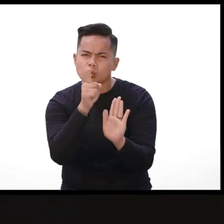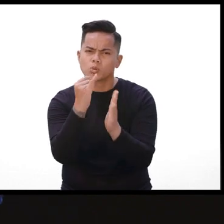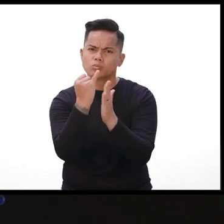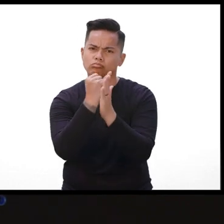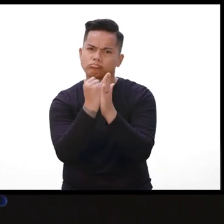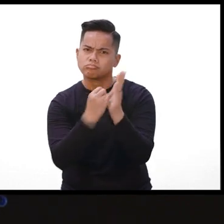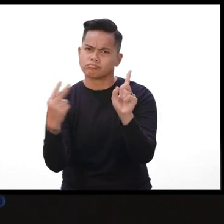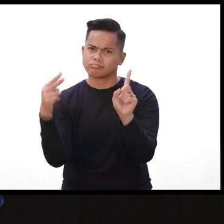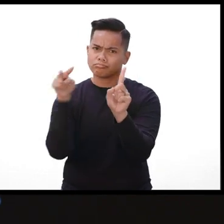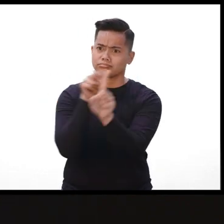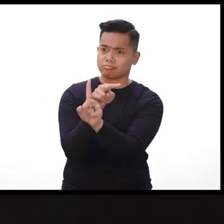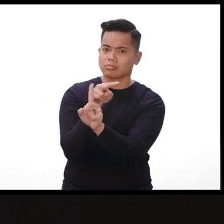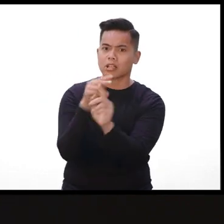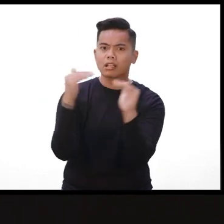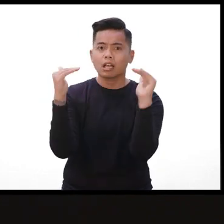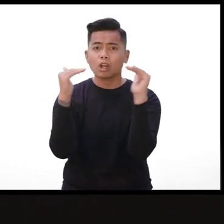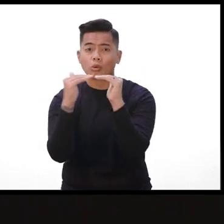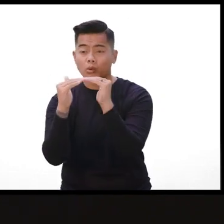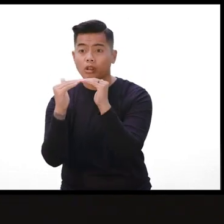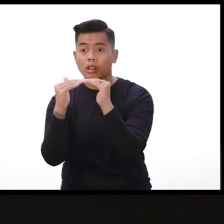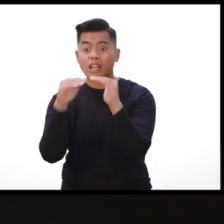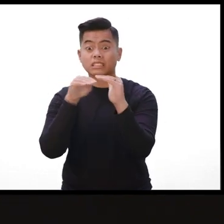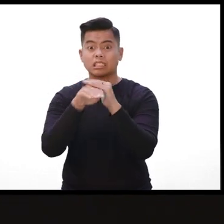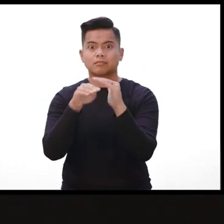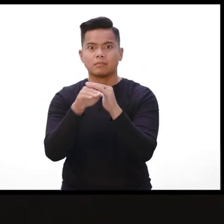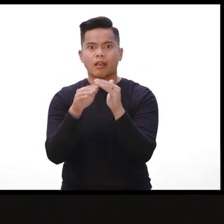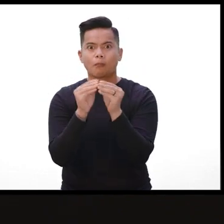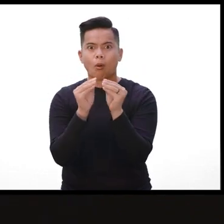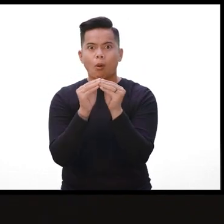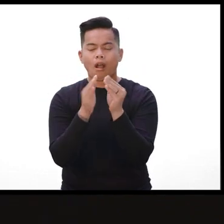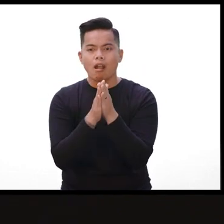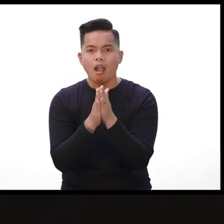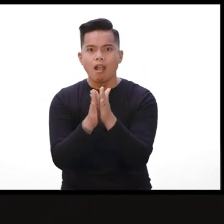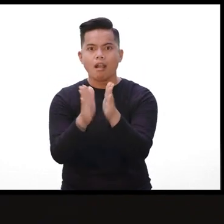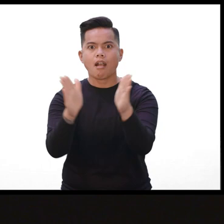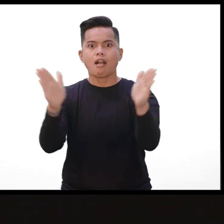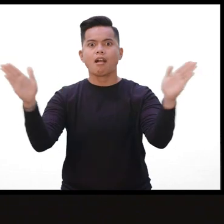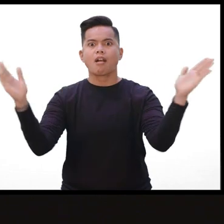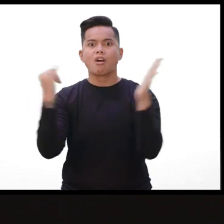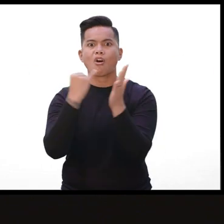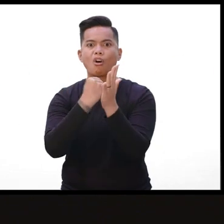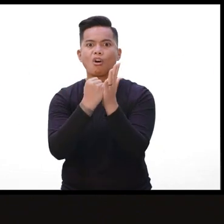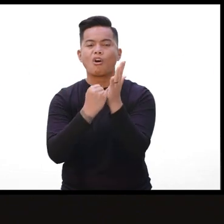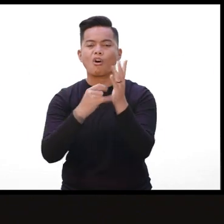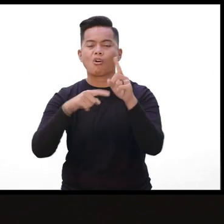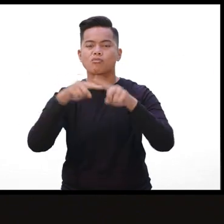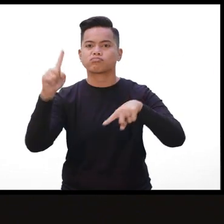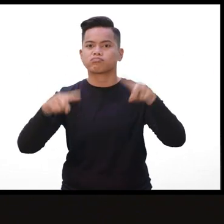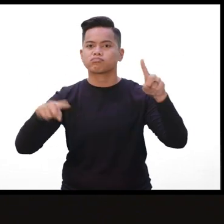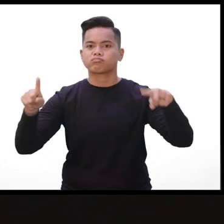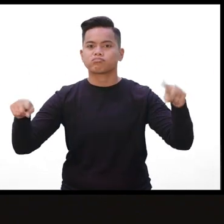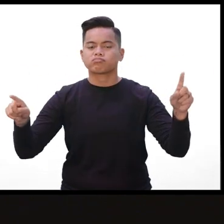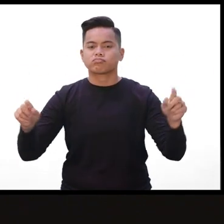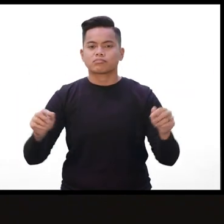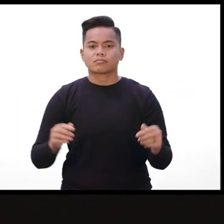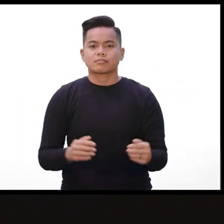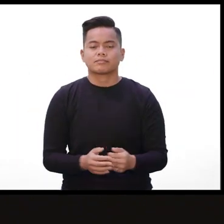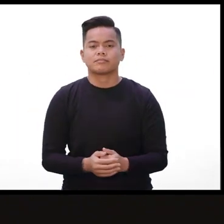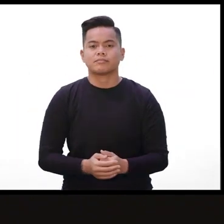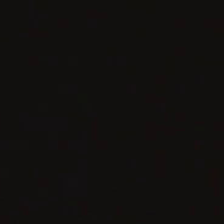True artistically equitable accessibility expands the art